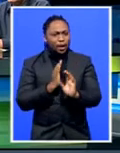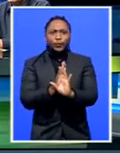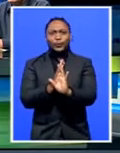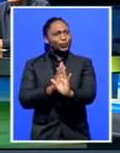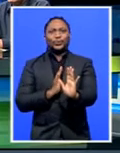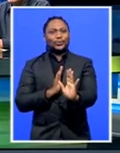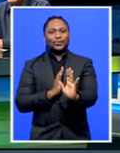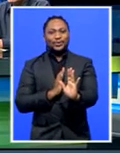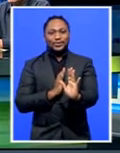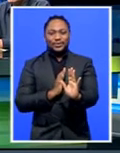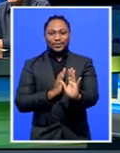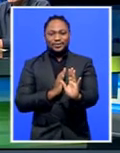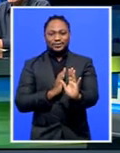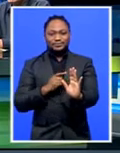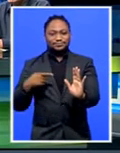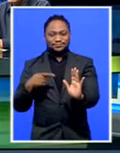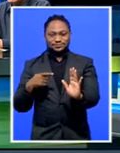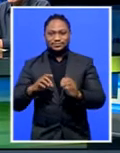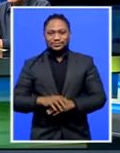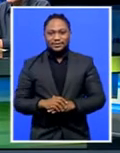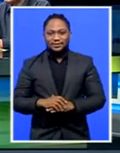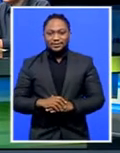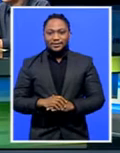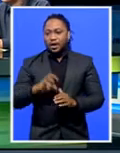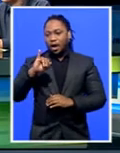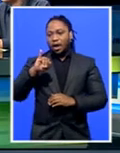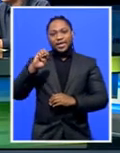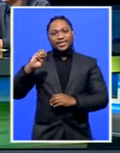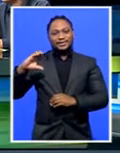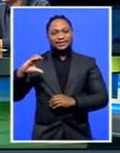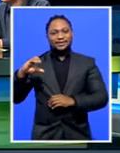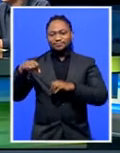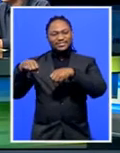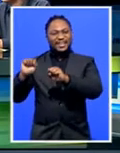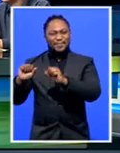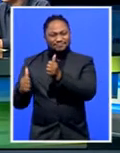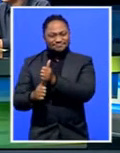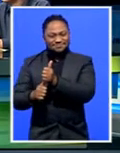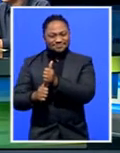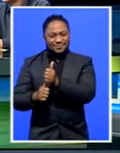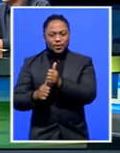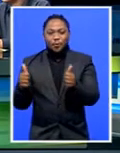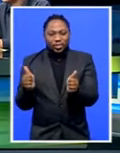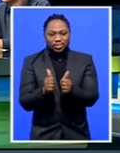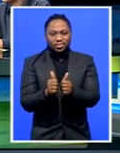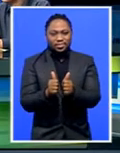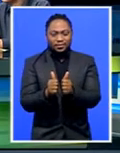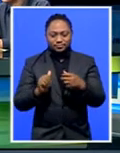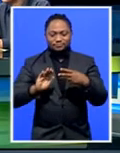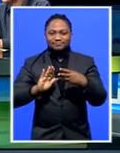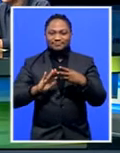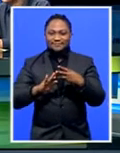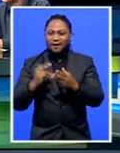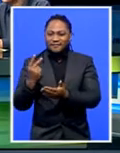Pretoria. He's joined by the deputy president that's of the IEC, Terry Tselane, as well as the former president of